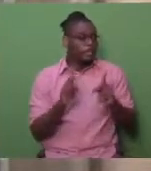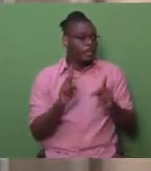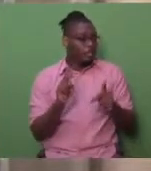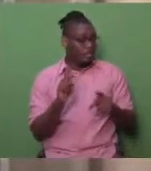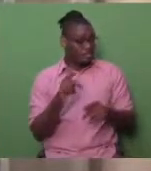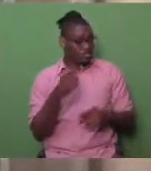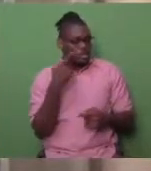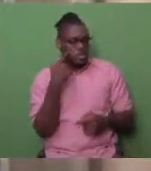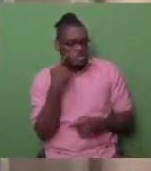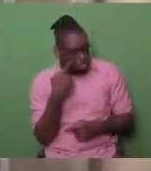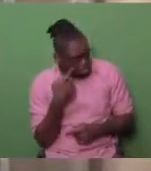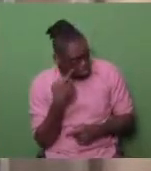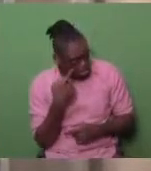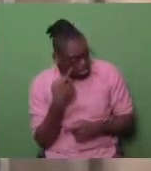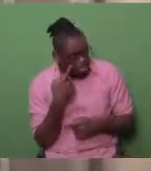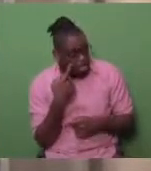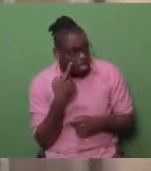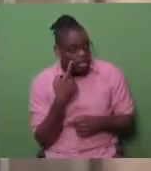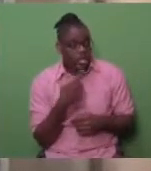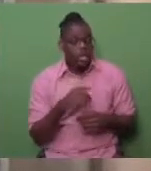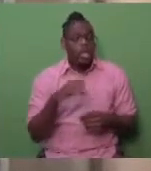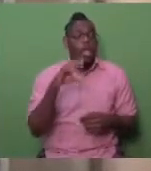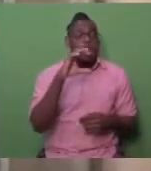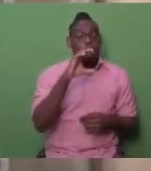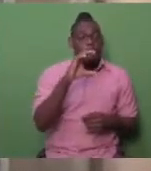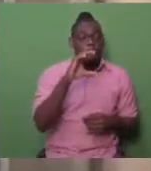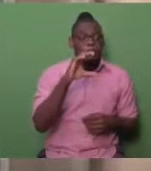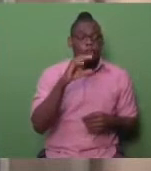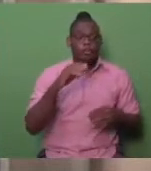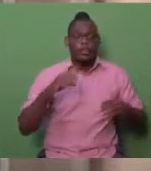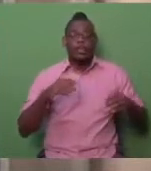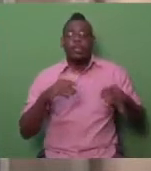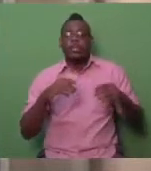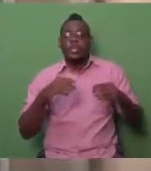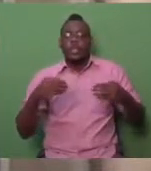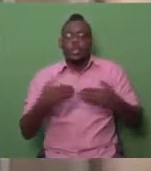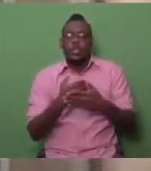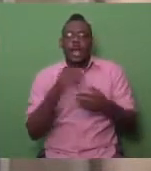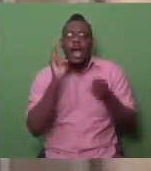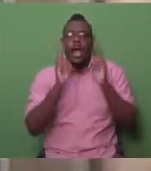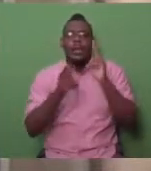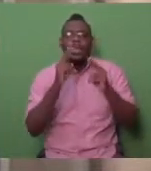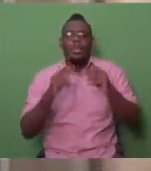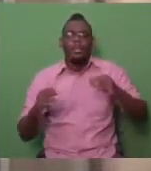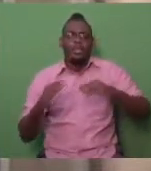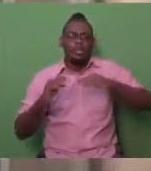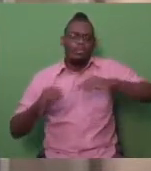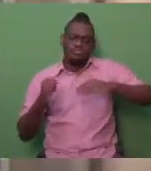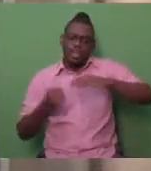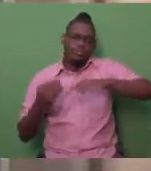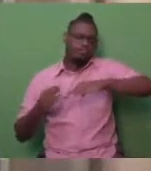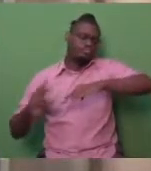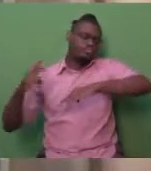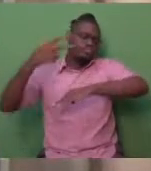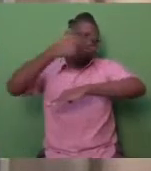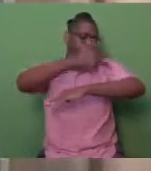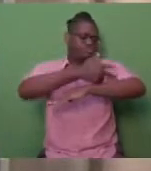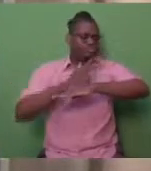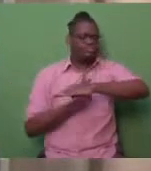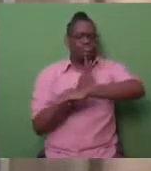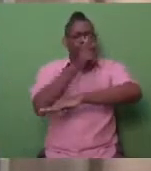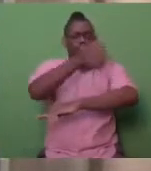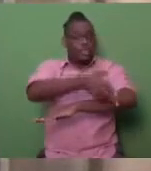Interchange. That drive-in, any of you pass by there will know, has been closed for years. The property had been allowed to, you know, run